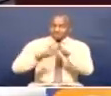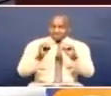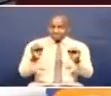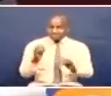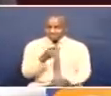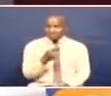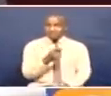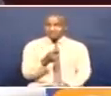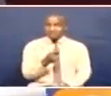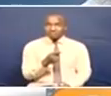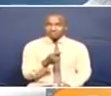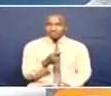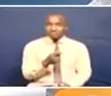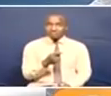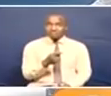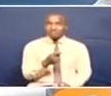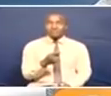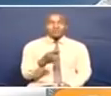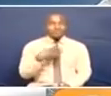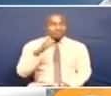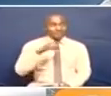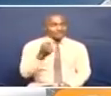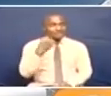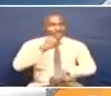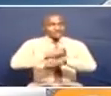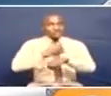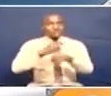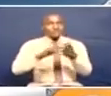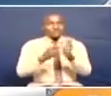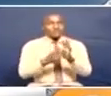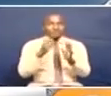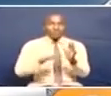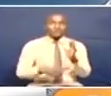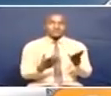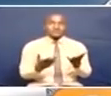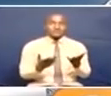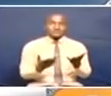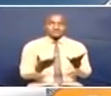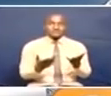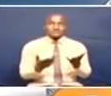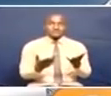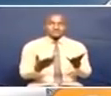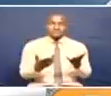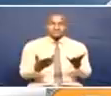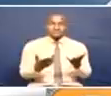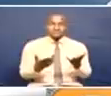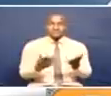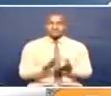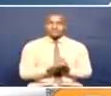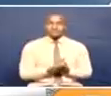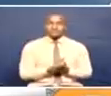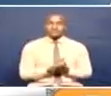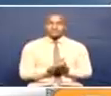Let me say this, follow this up and understand what institutions mean. Yes. That's why I thought that was a novel you were reading. Yeah, no, it's a book,